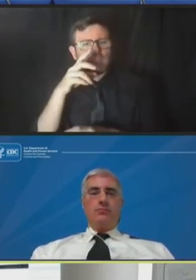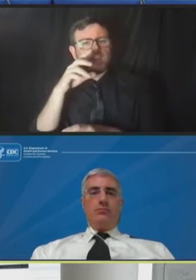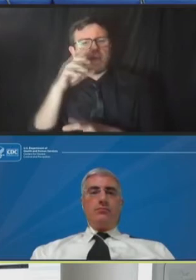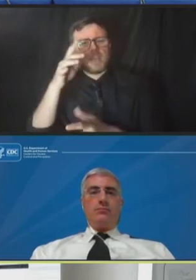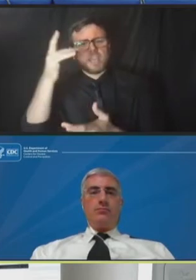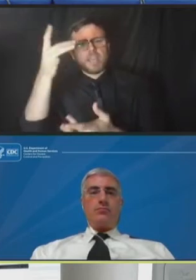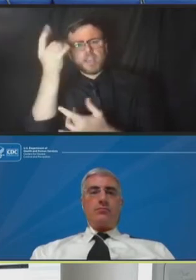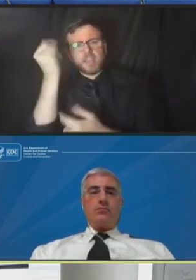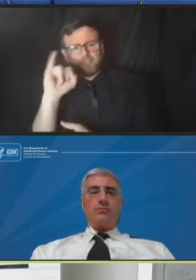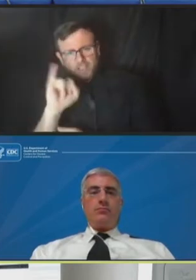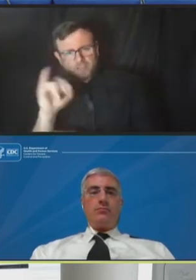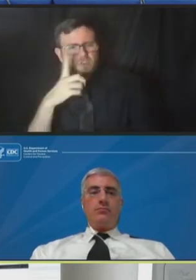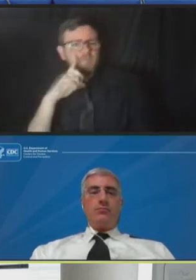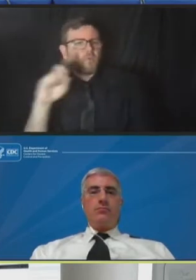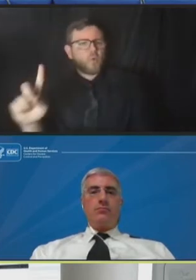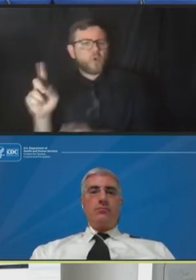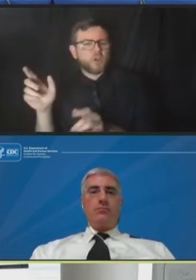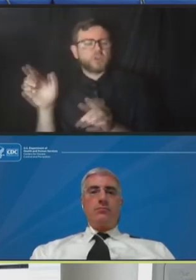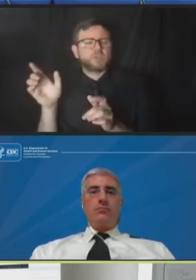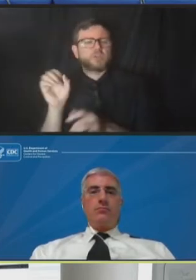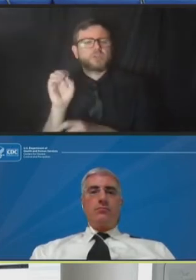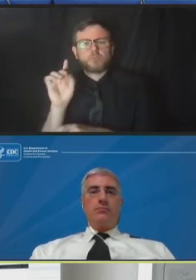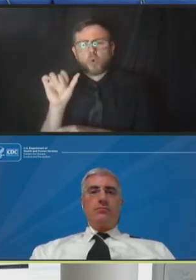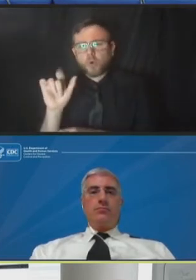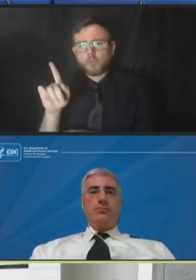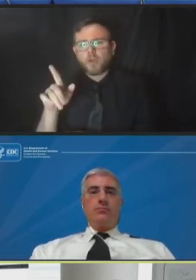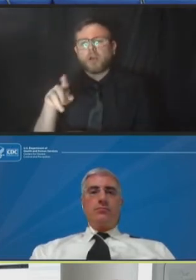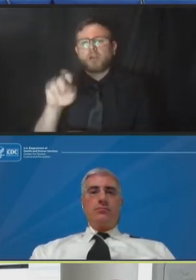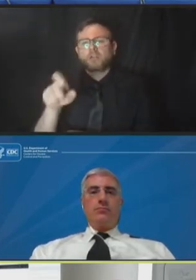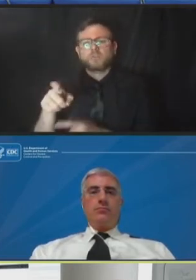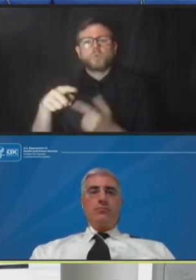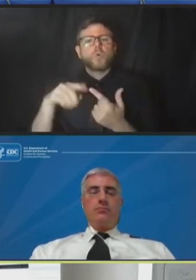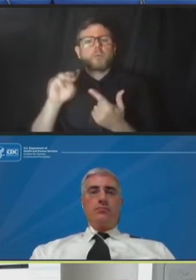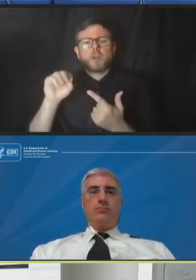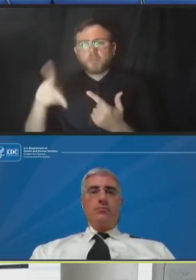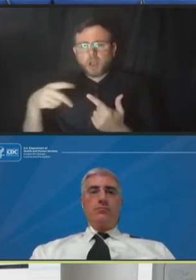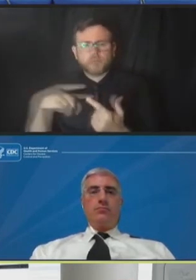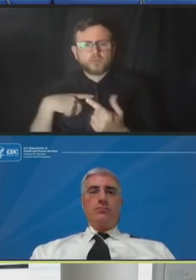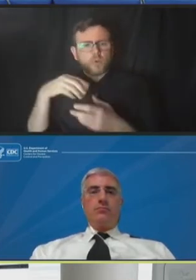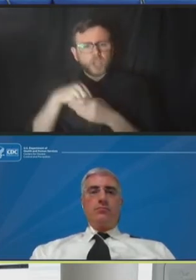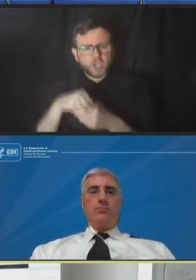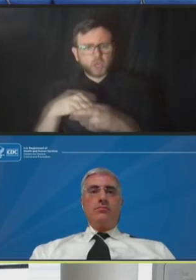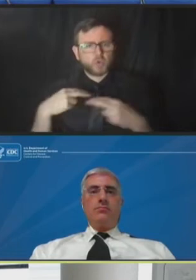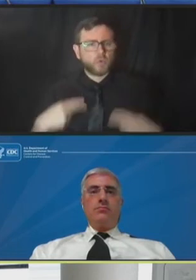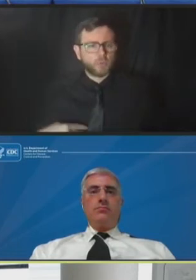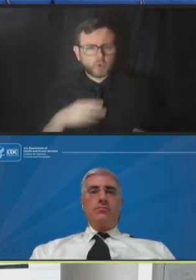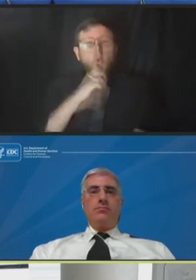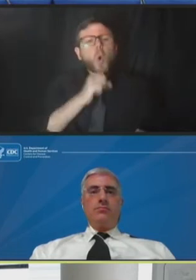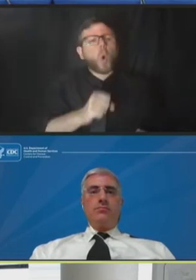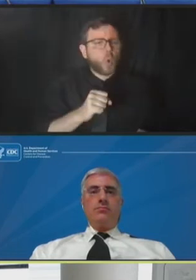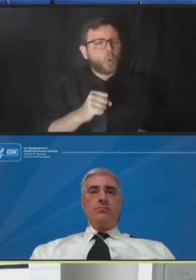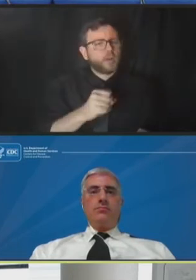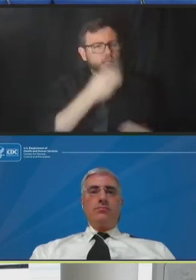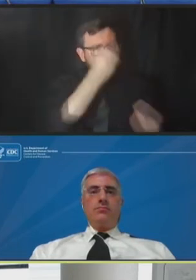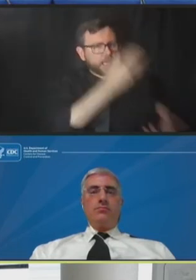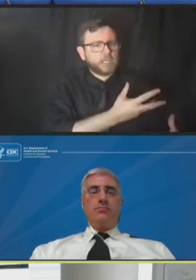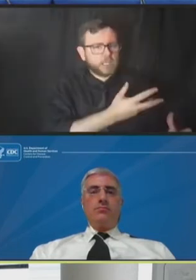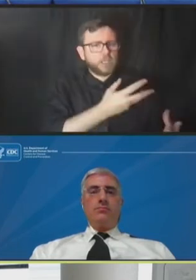or with monkeypox, either in humans, old data, or